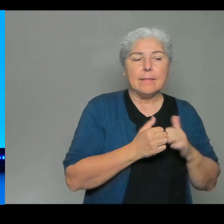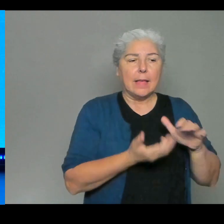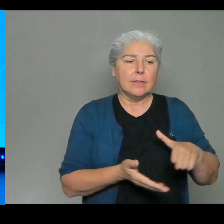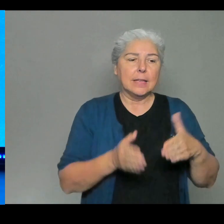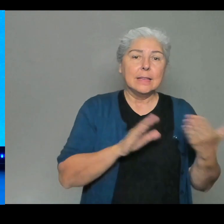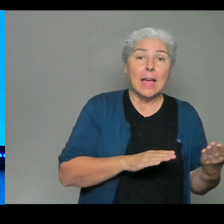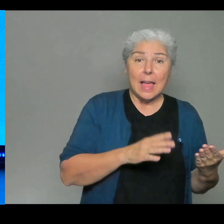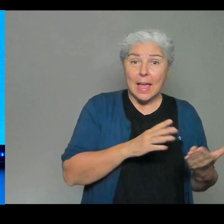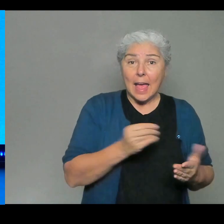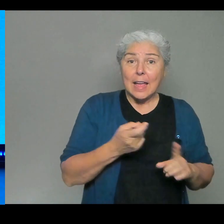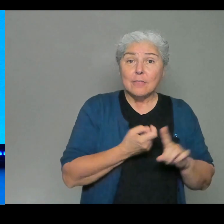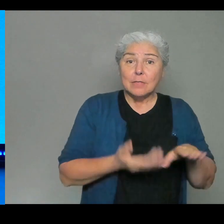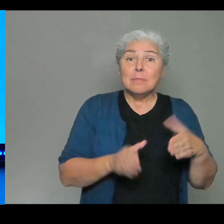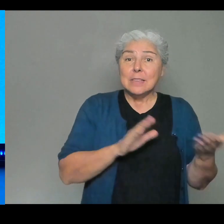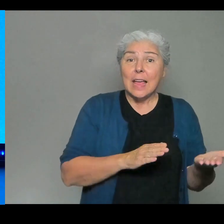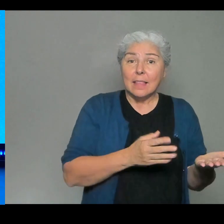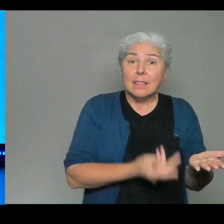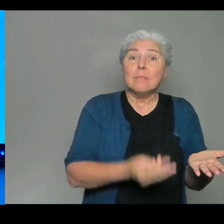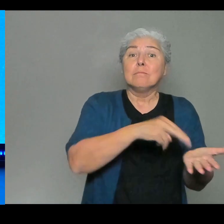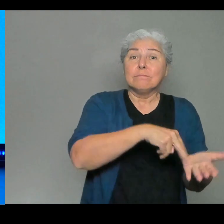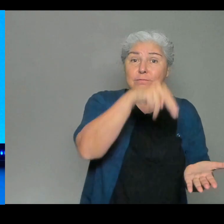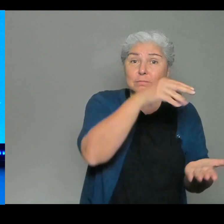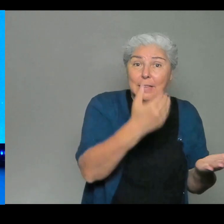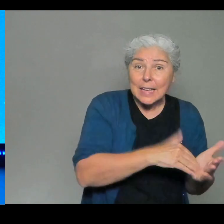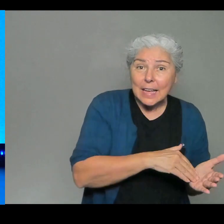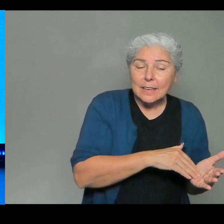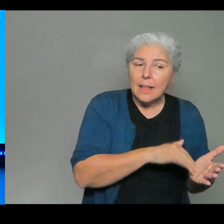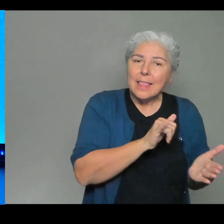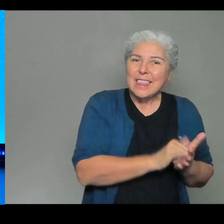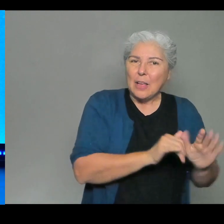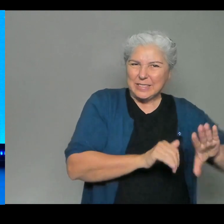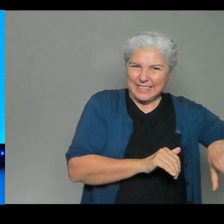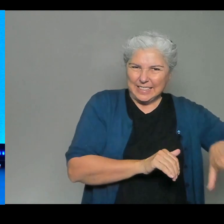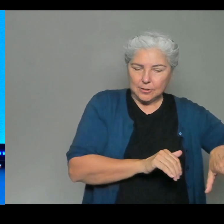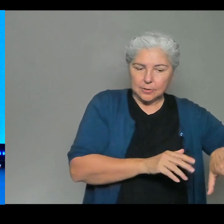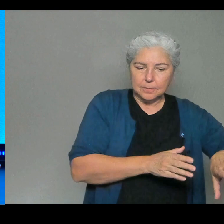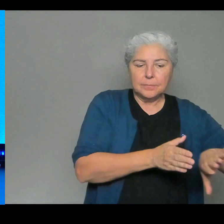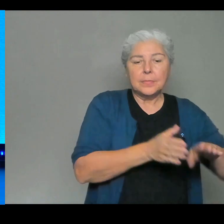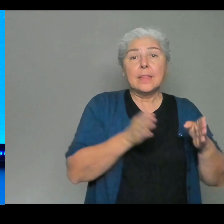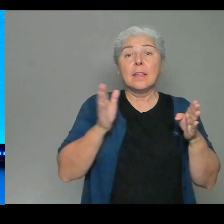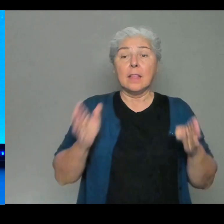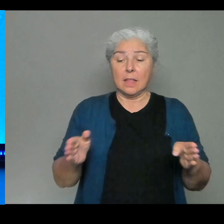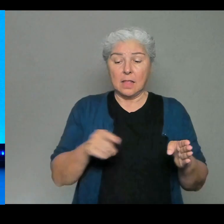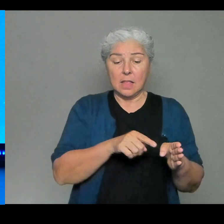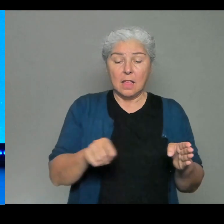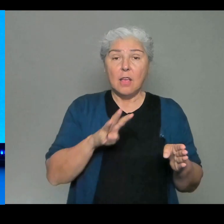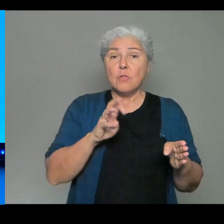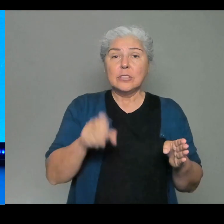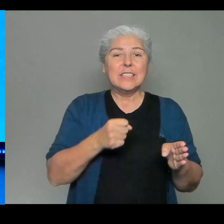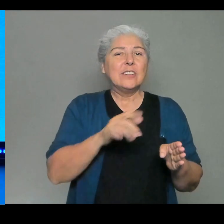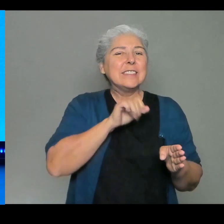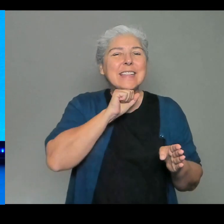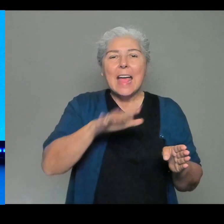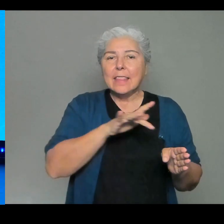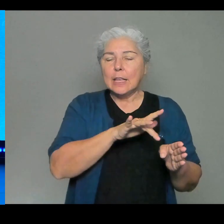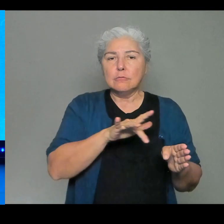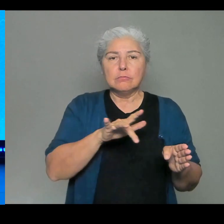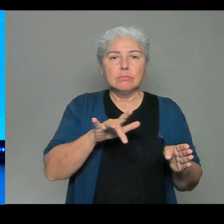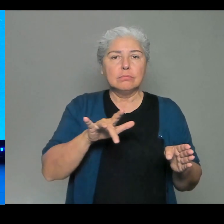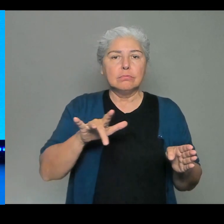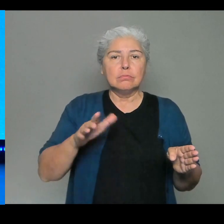die, live, die, and rise from the dead, all written over here. And then 400 years went by, and there was nothing